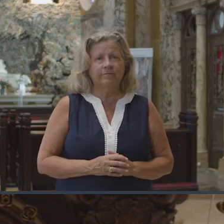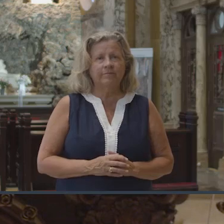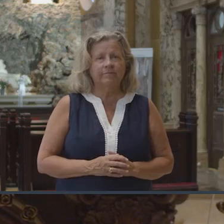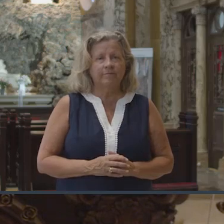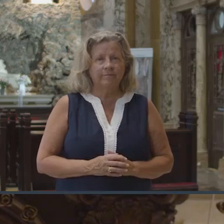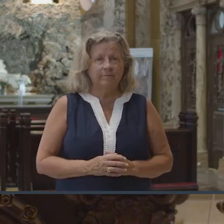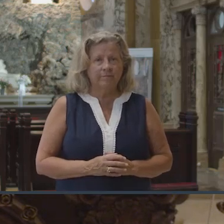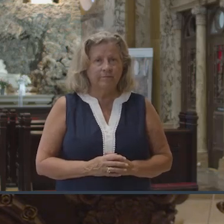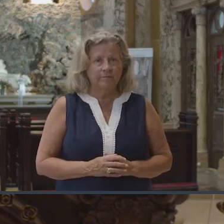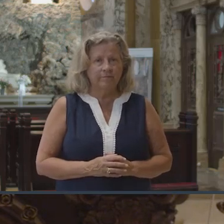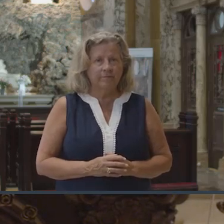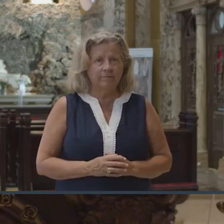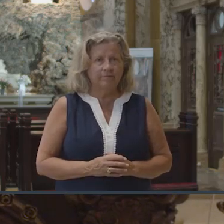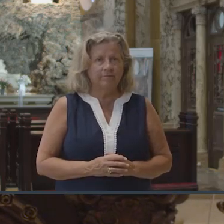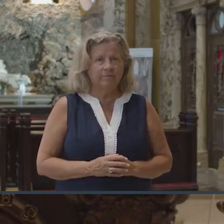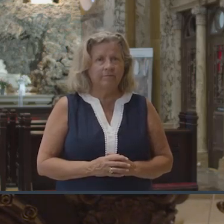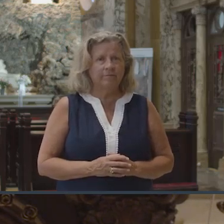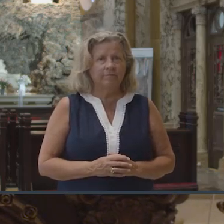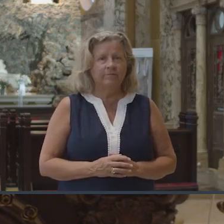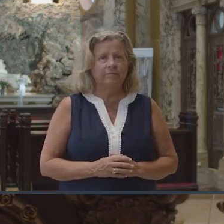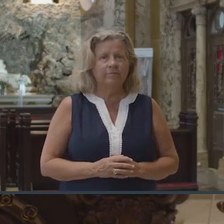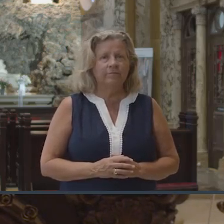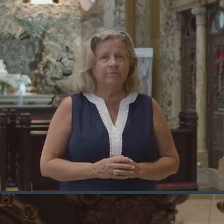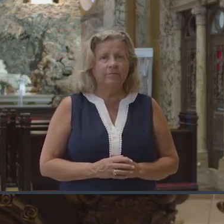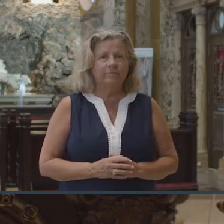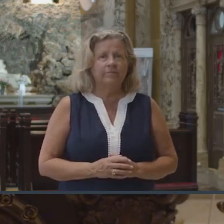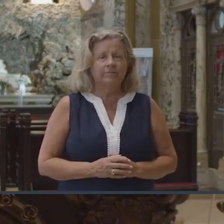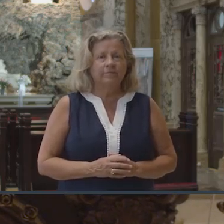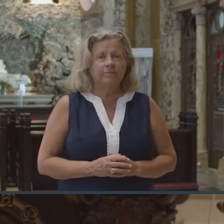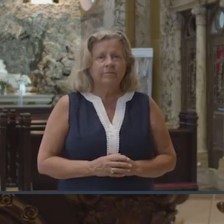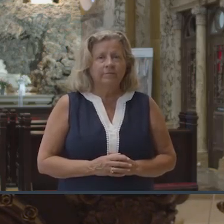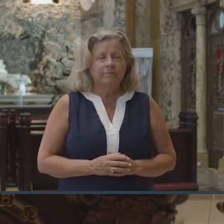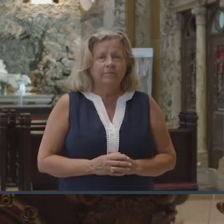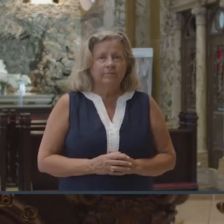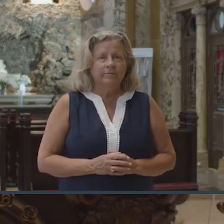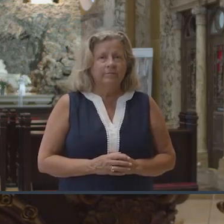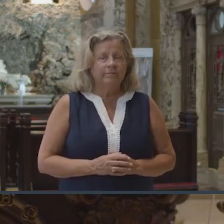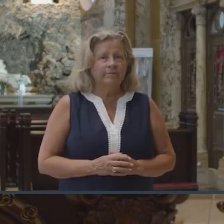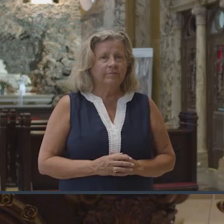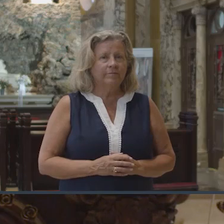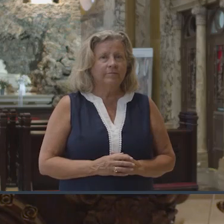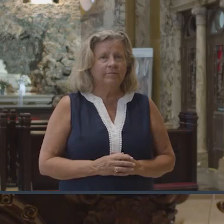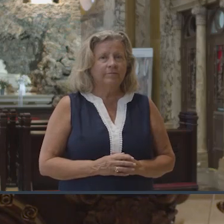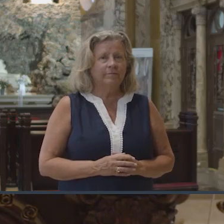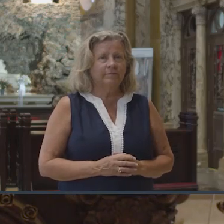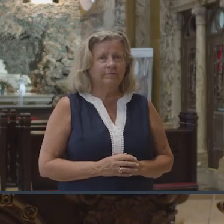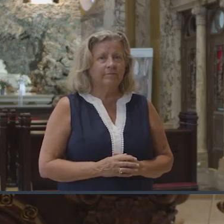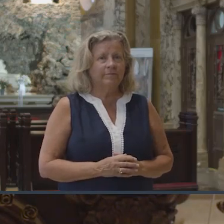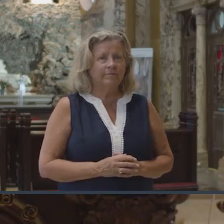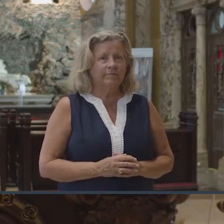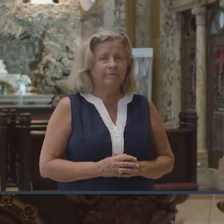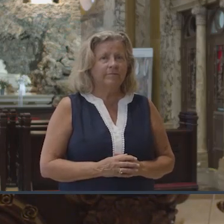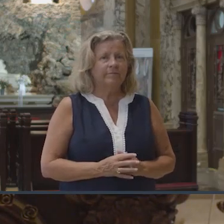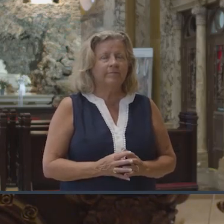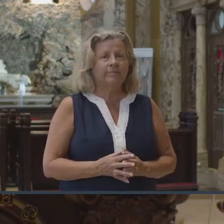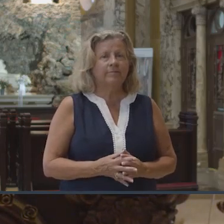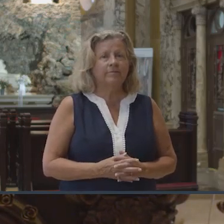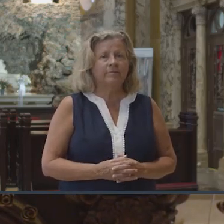Through the mystery of this water and wine, may we come to share in the divinity of Christ, who humbled himself to share in our